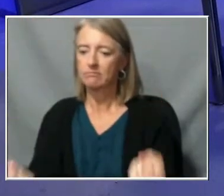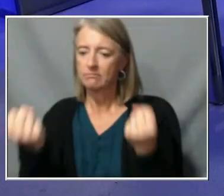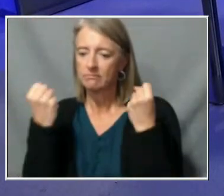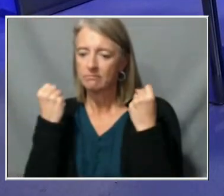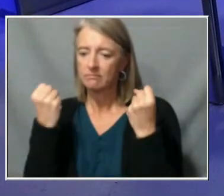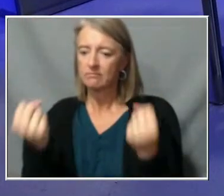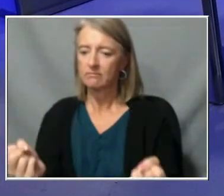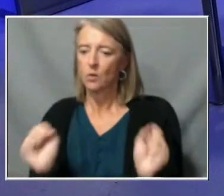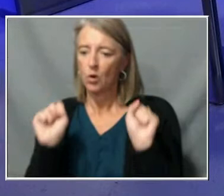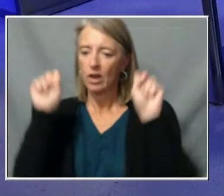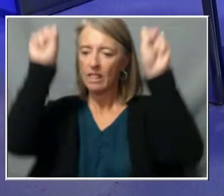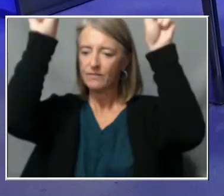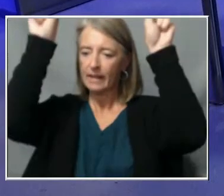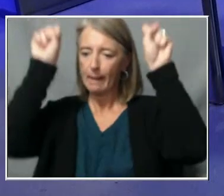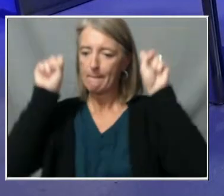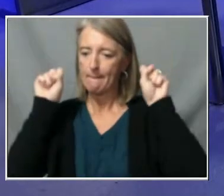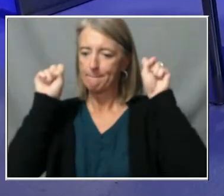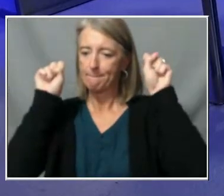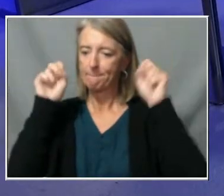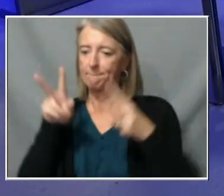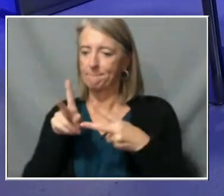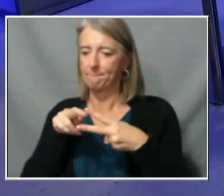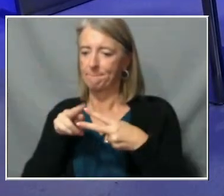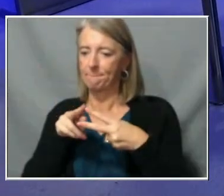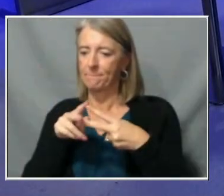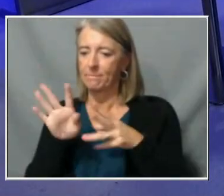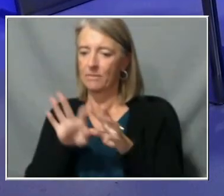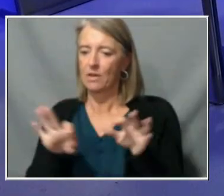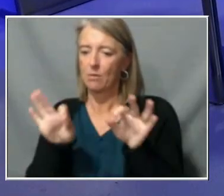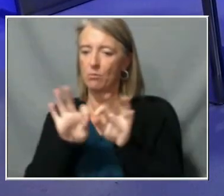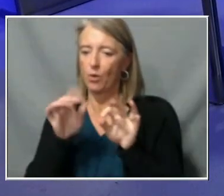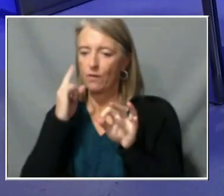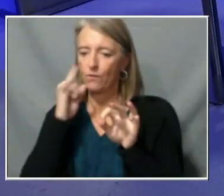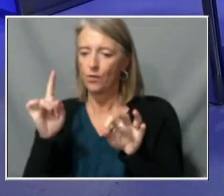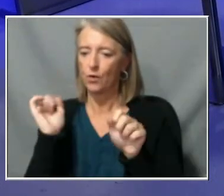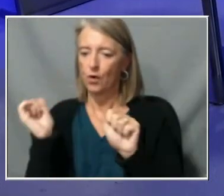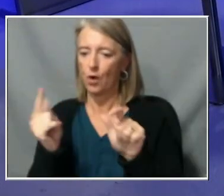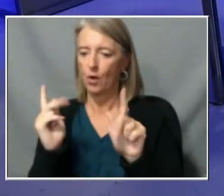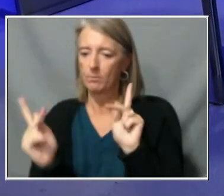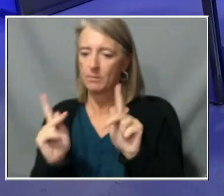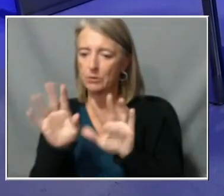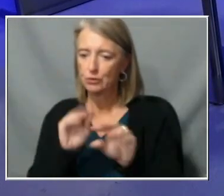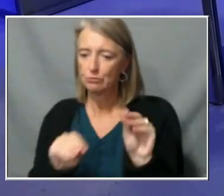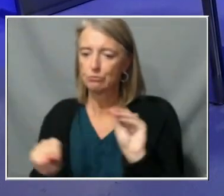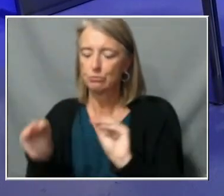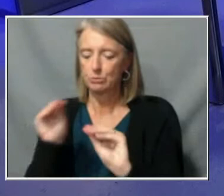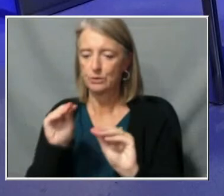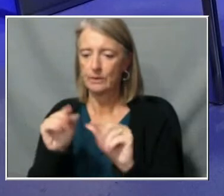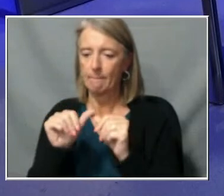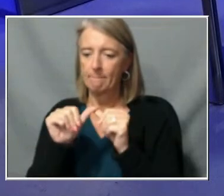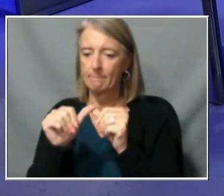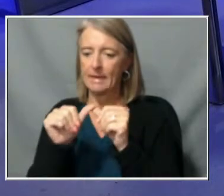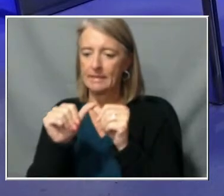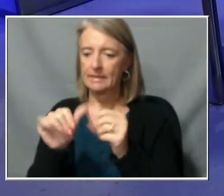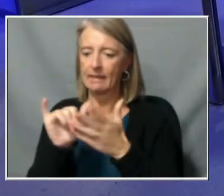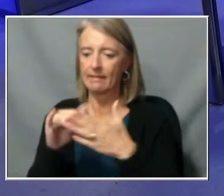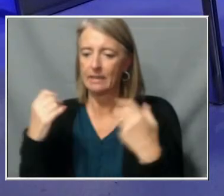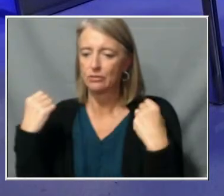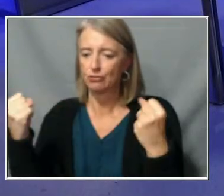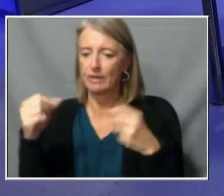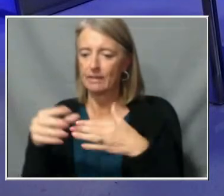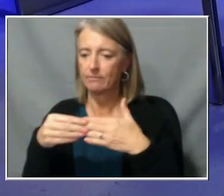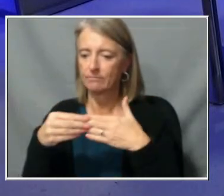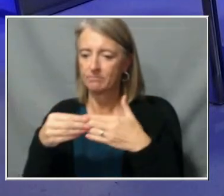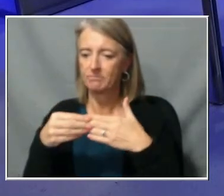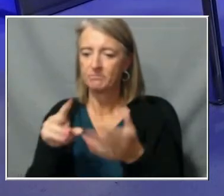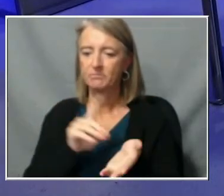head. But really, it's just important for everyone to move and maintain that strength and flexibility. Dr. Jones, your